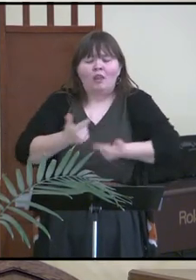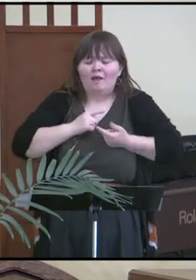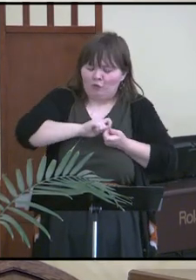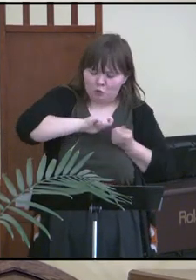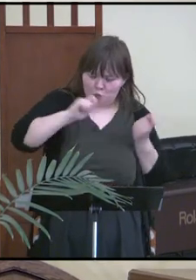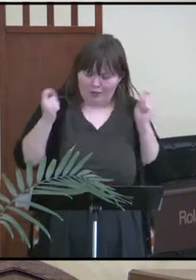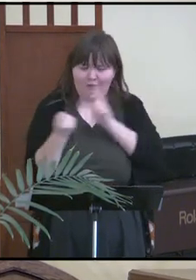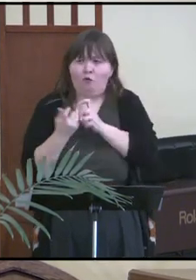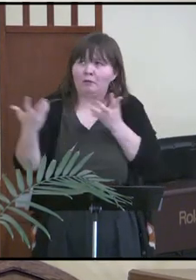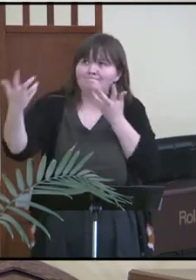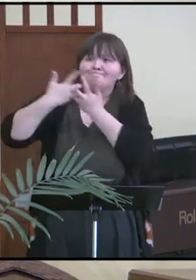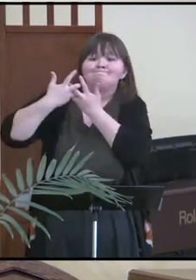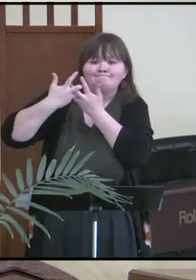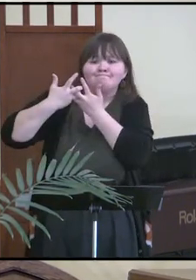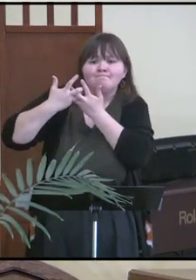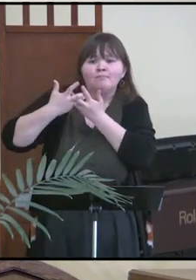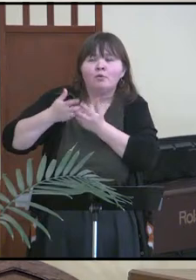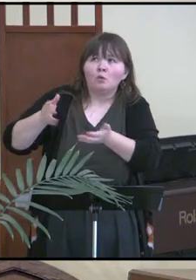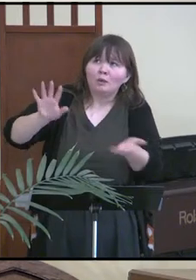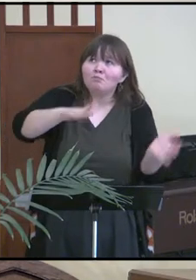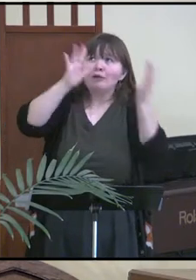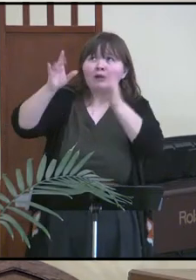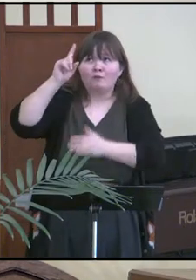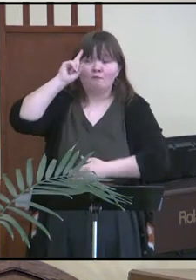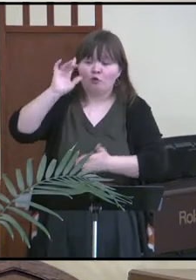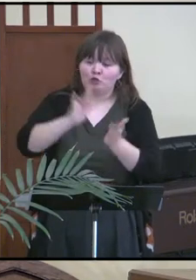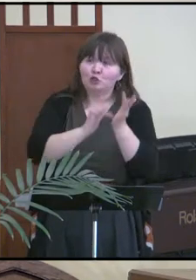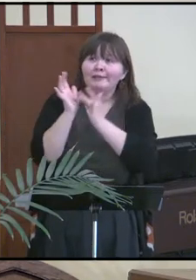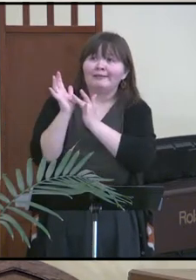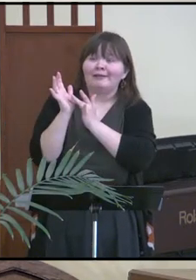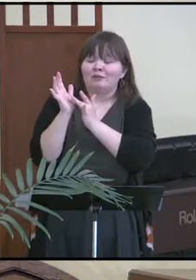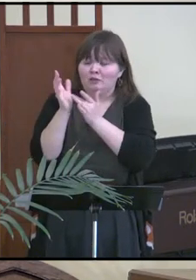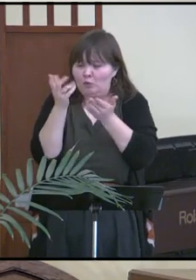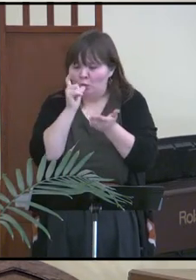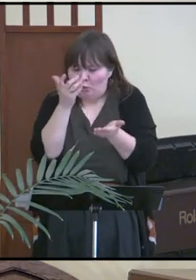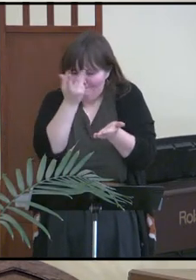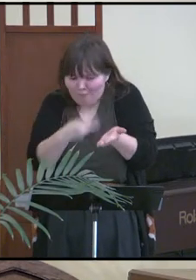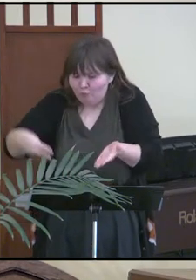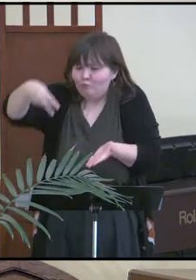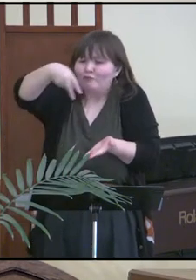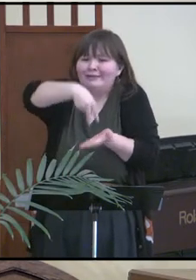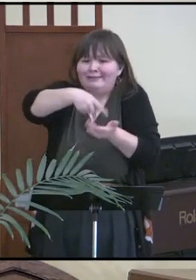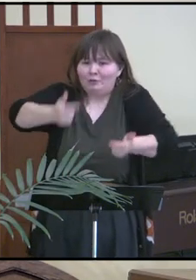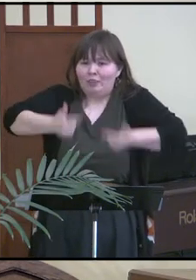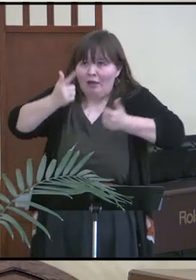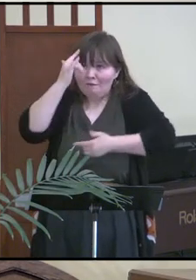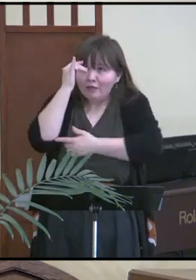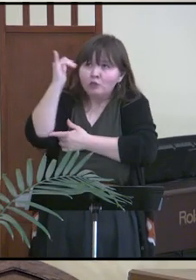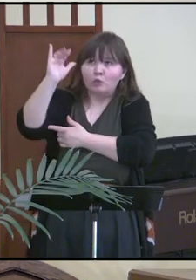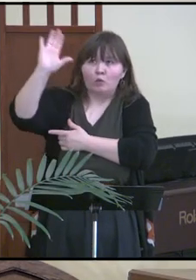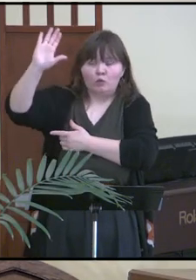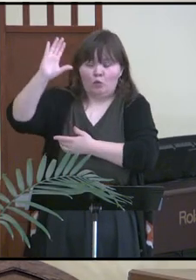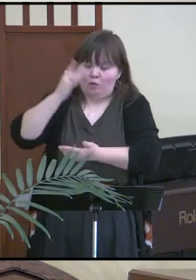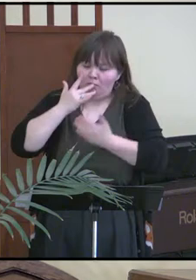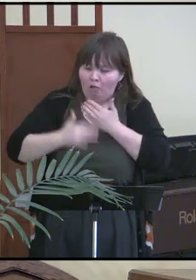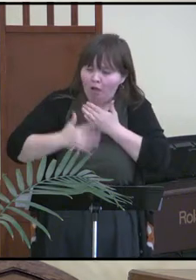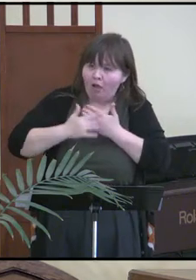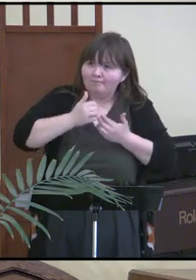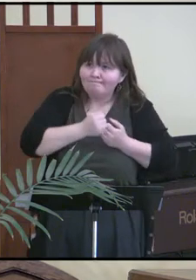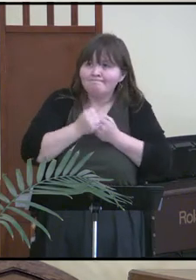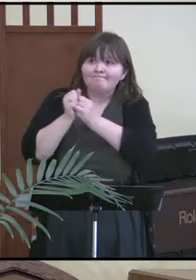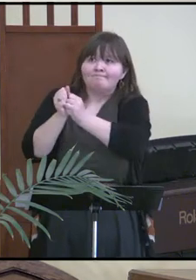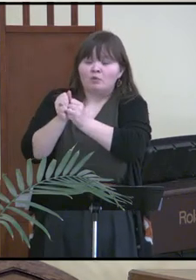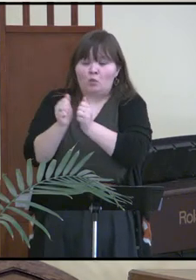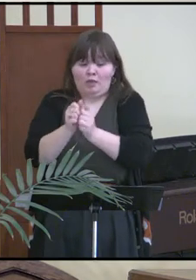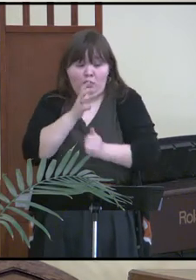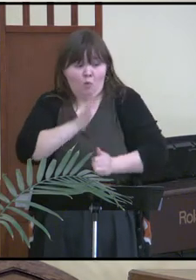us. We praise you for Jesus Christ, risen to life, eternal as your love. With the women